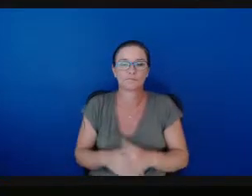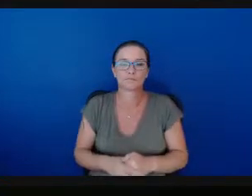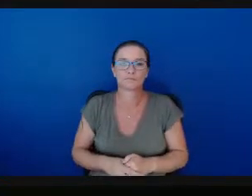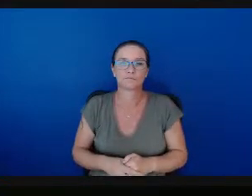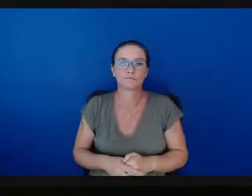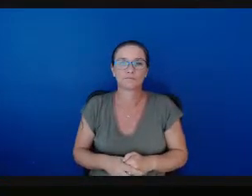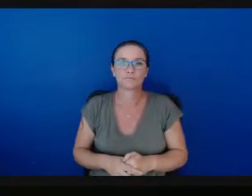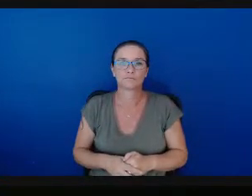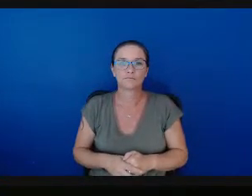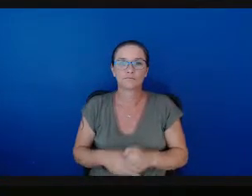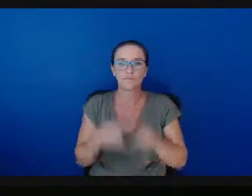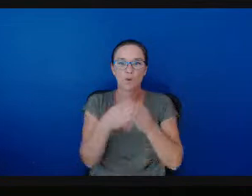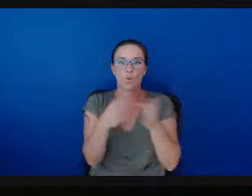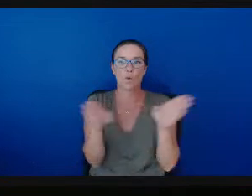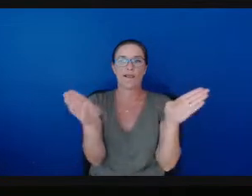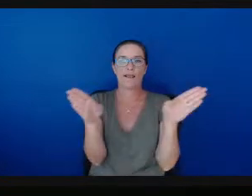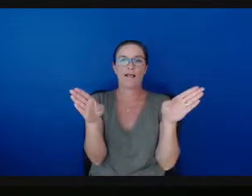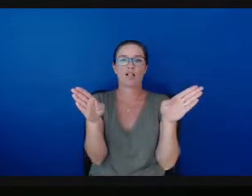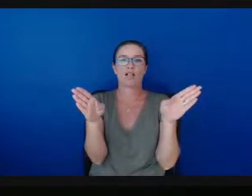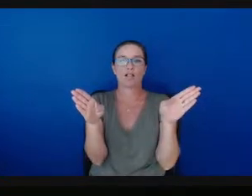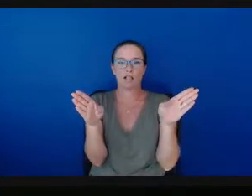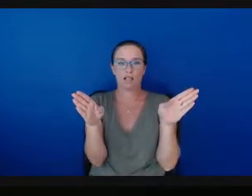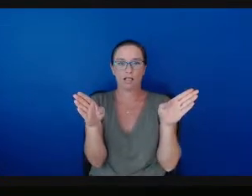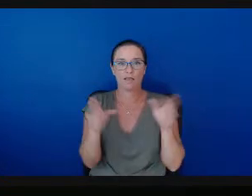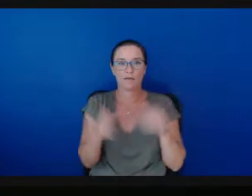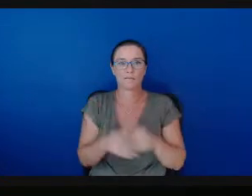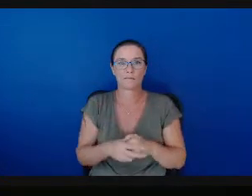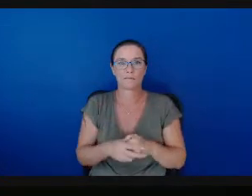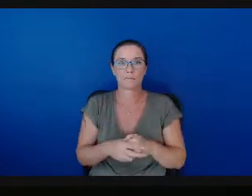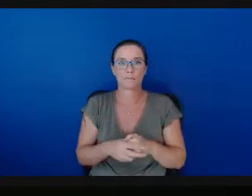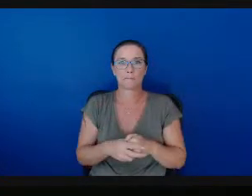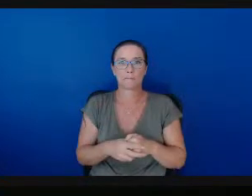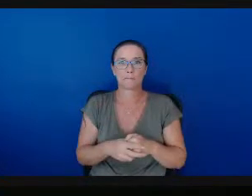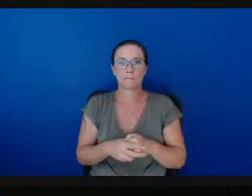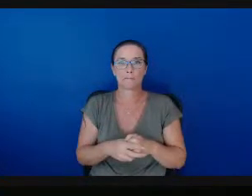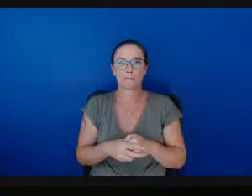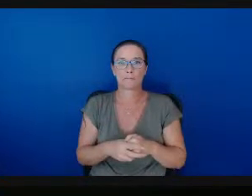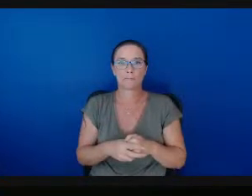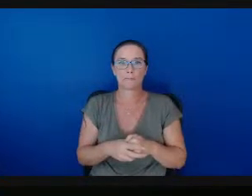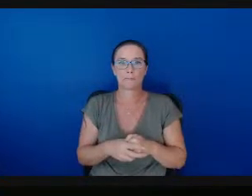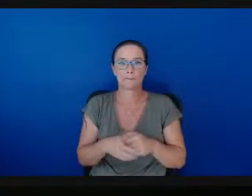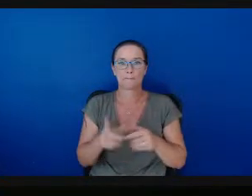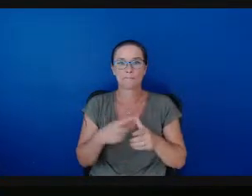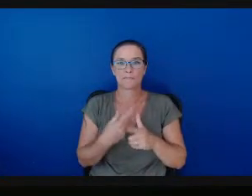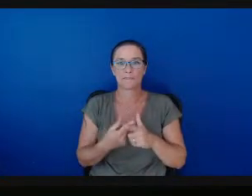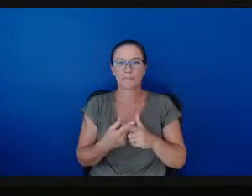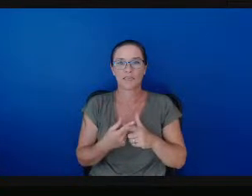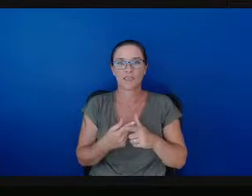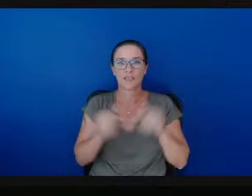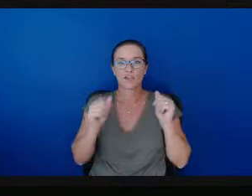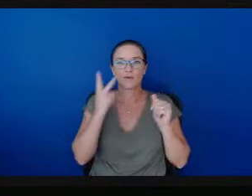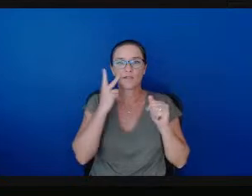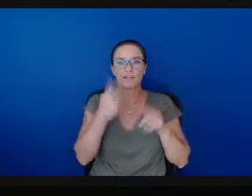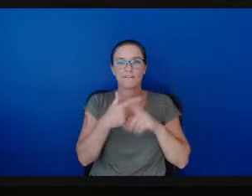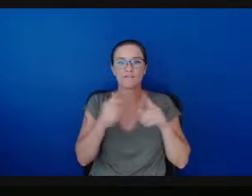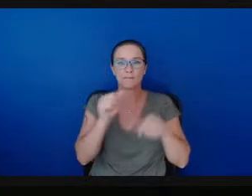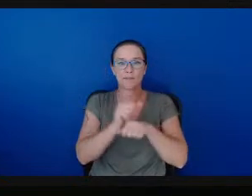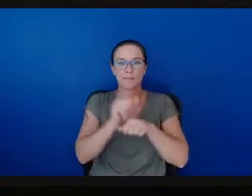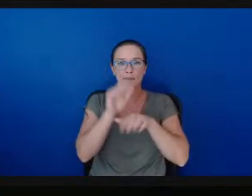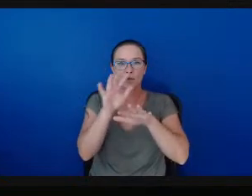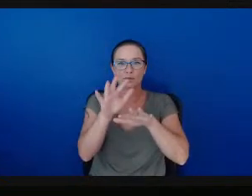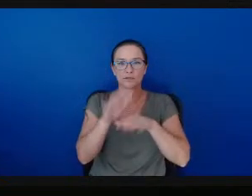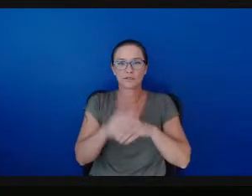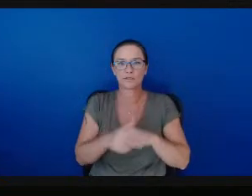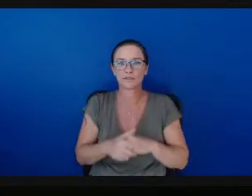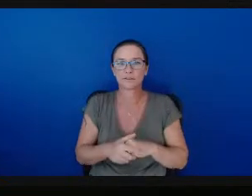Another wide angle here. And we'll pan it to the view from up on a mountain. Let's see if we